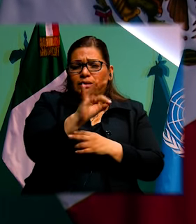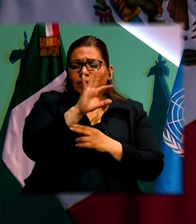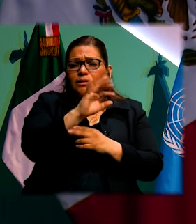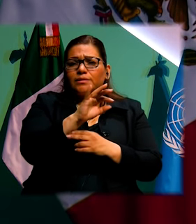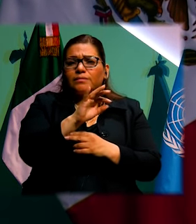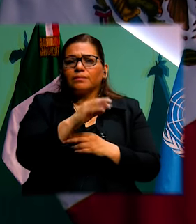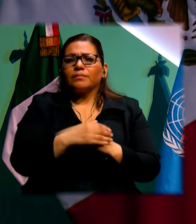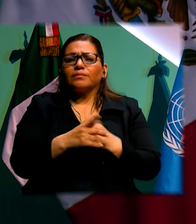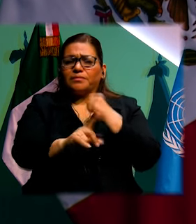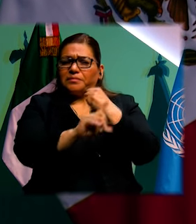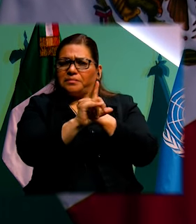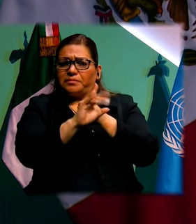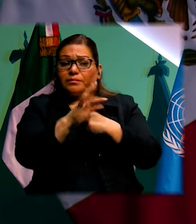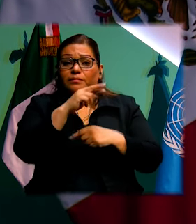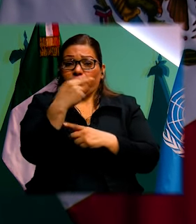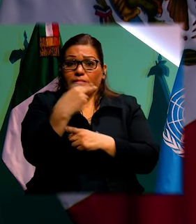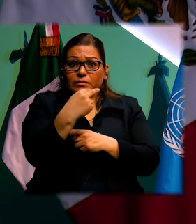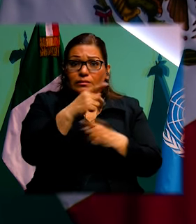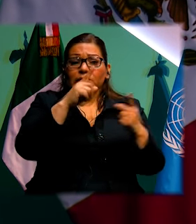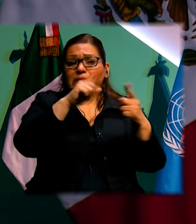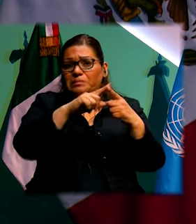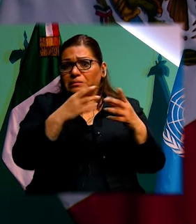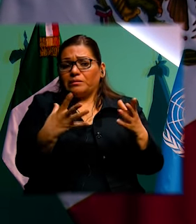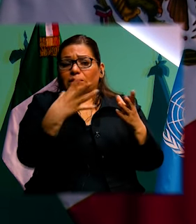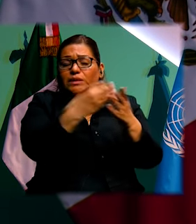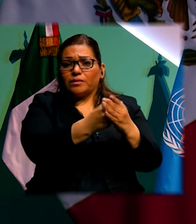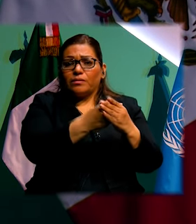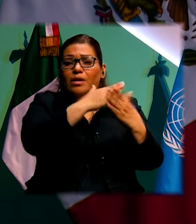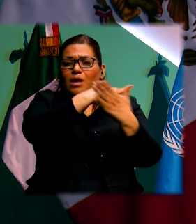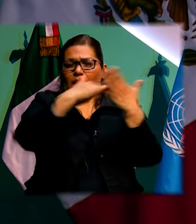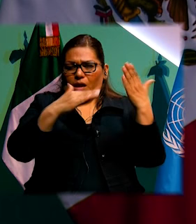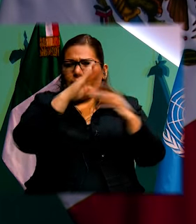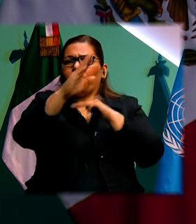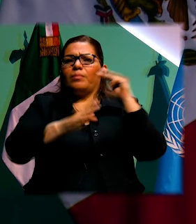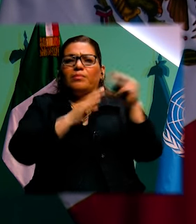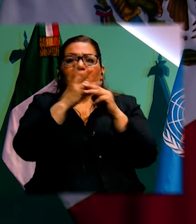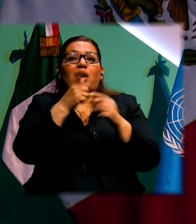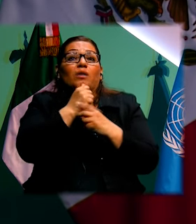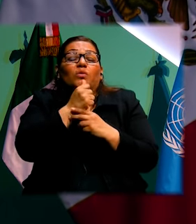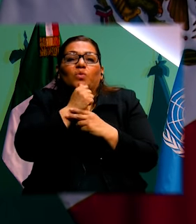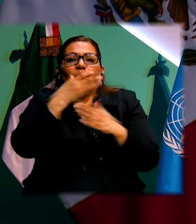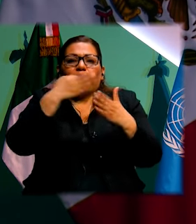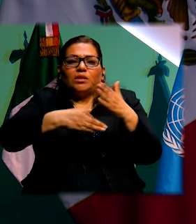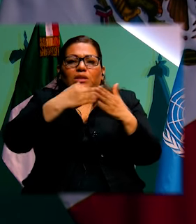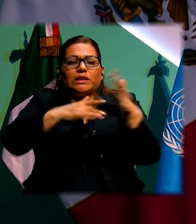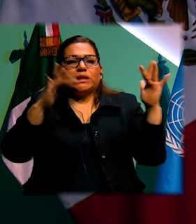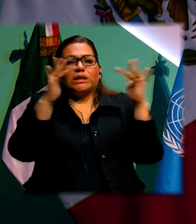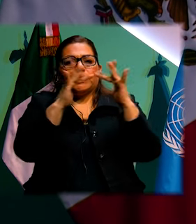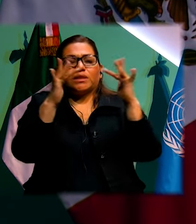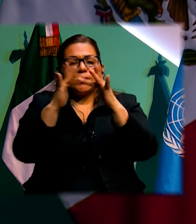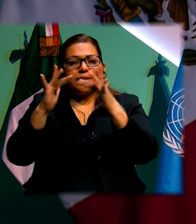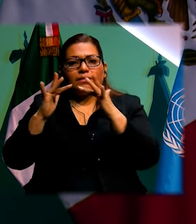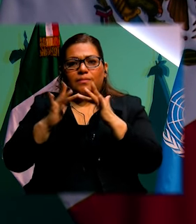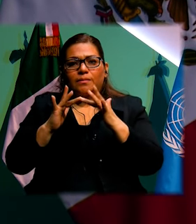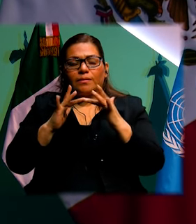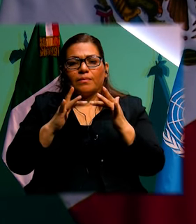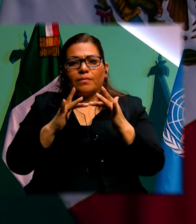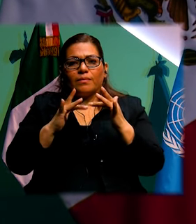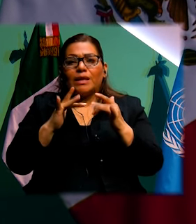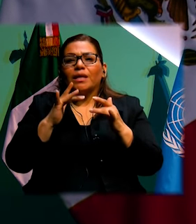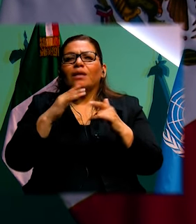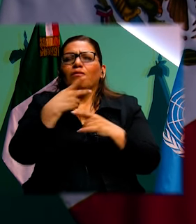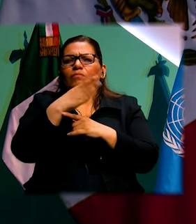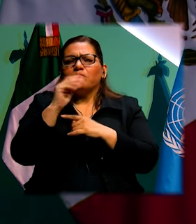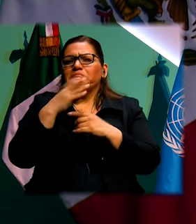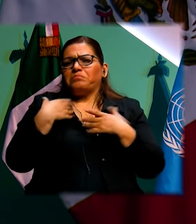that one half the world is still not connected. And Vint did a fabulous job, didn't he just, in giving us a